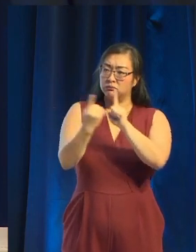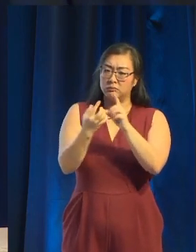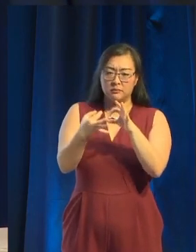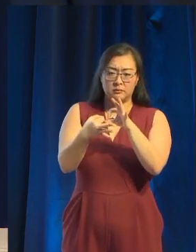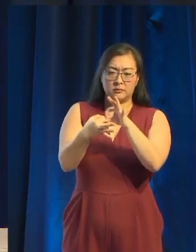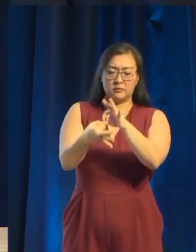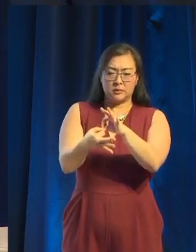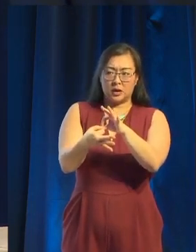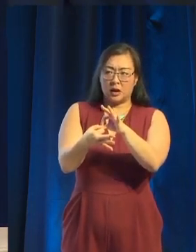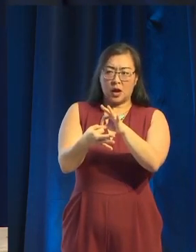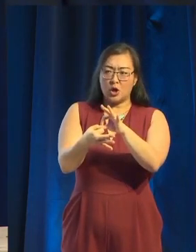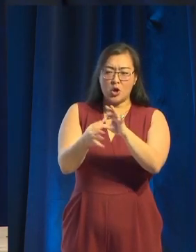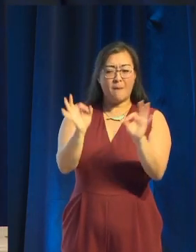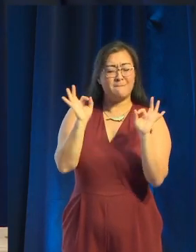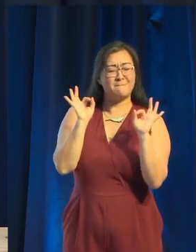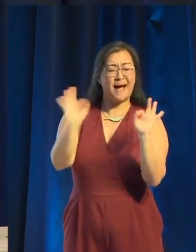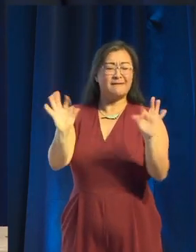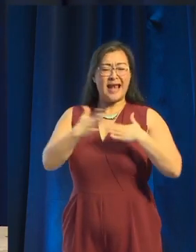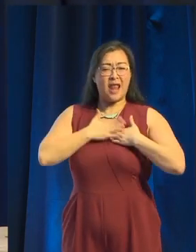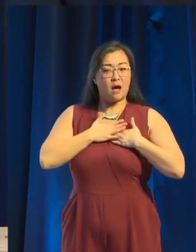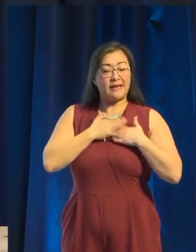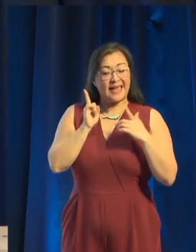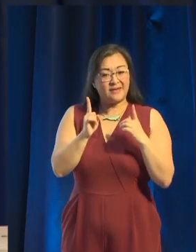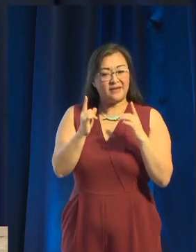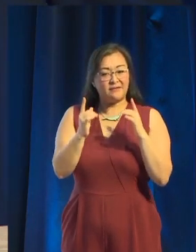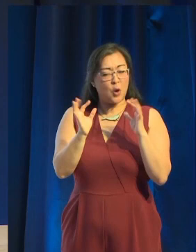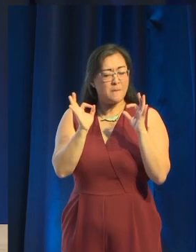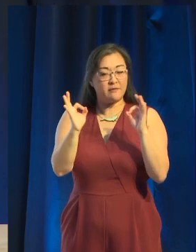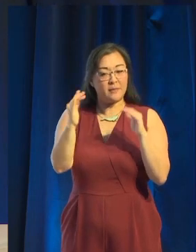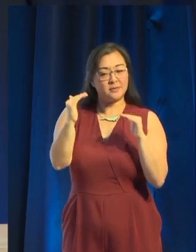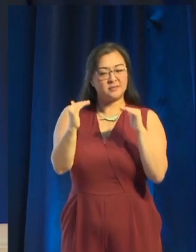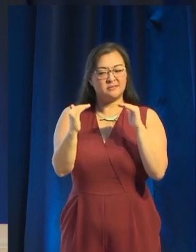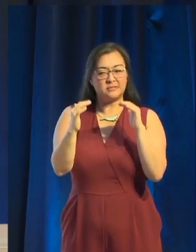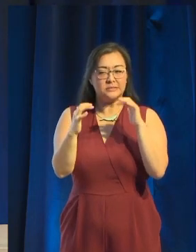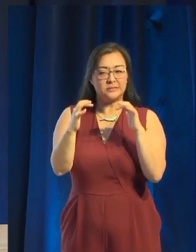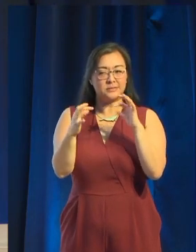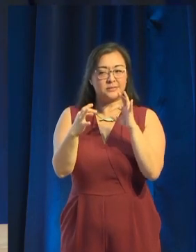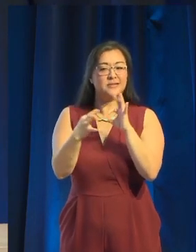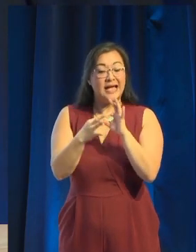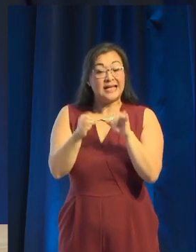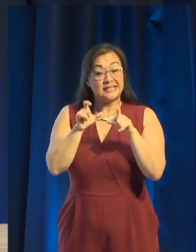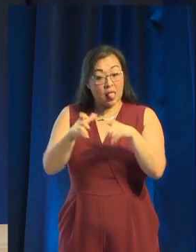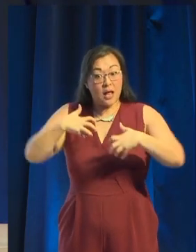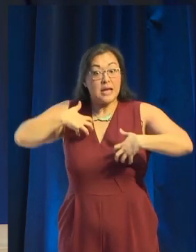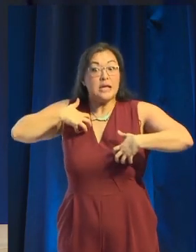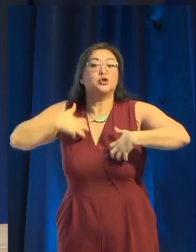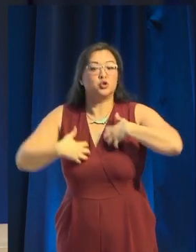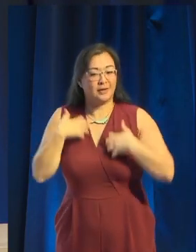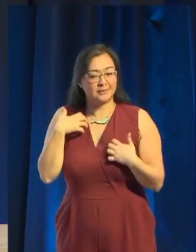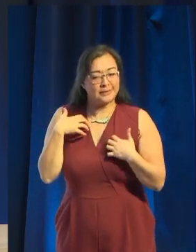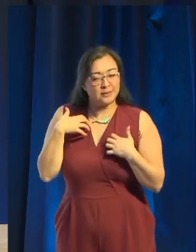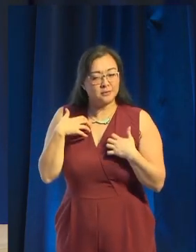not absolute love or perfect. There is room for interesting nuances, in the